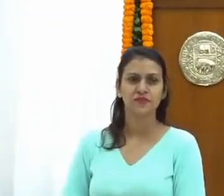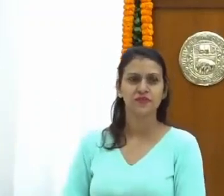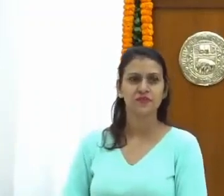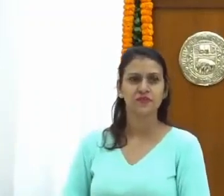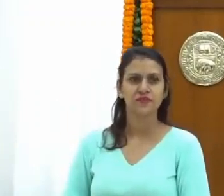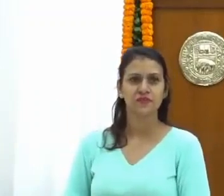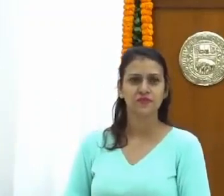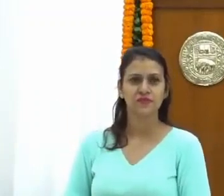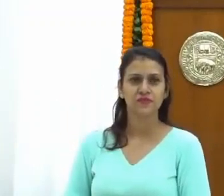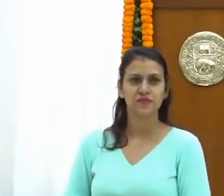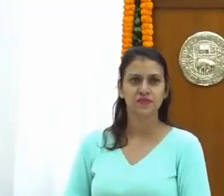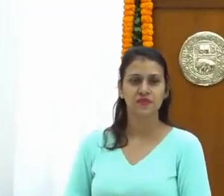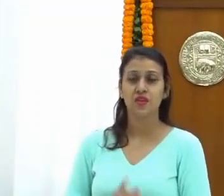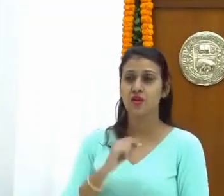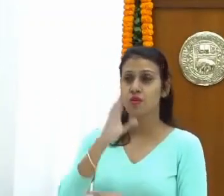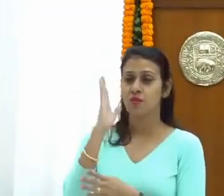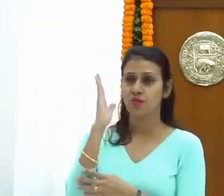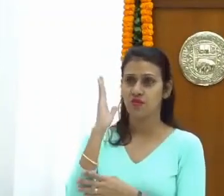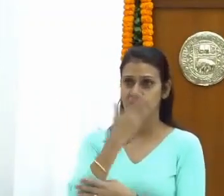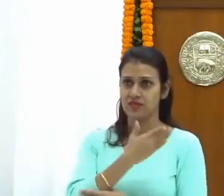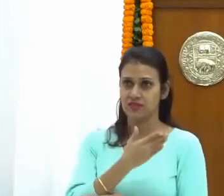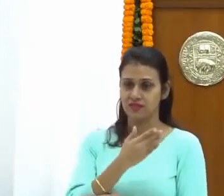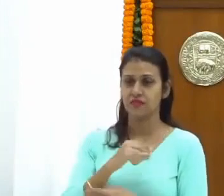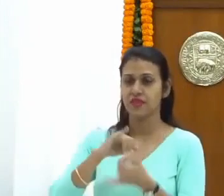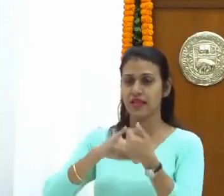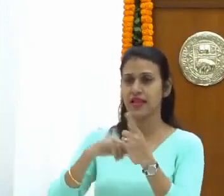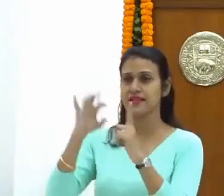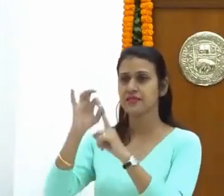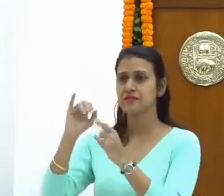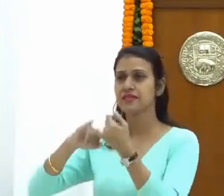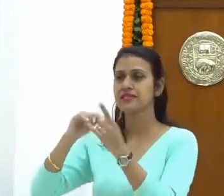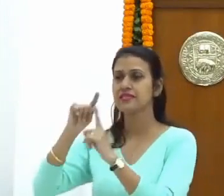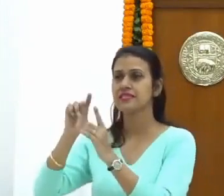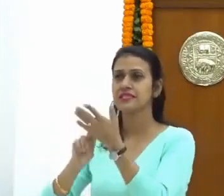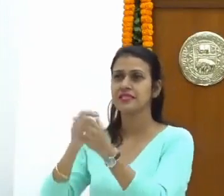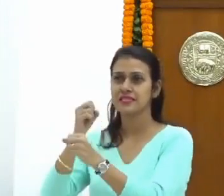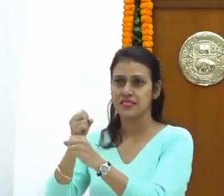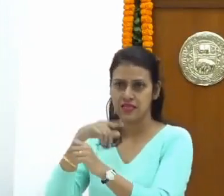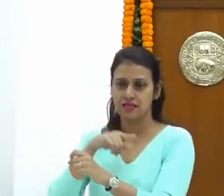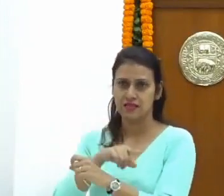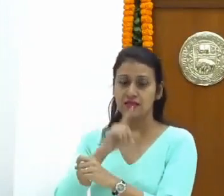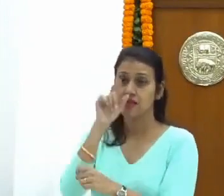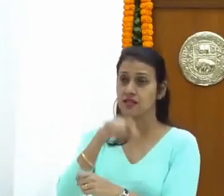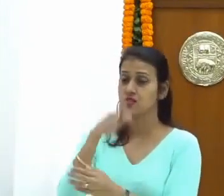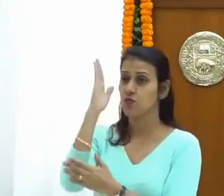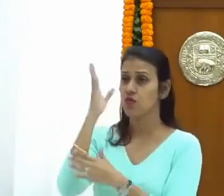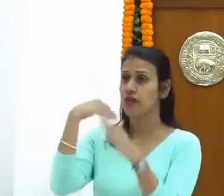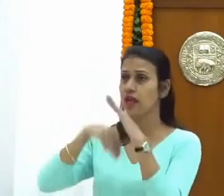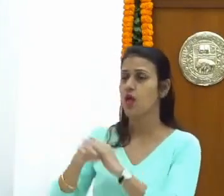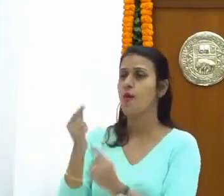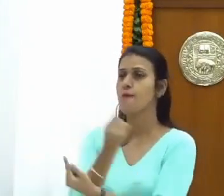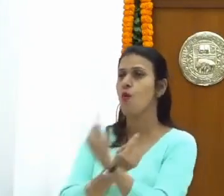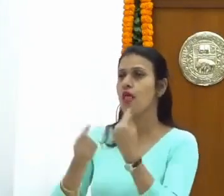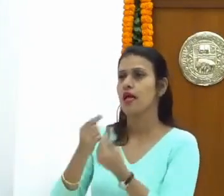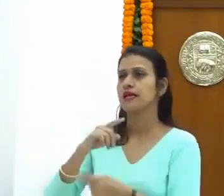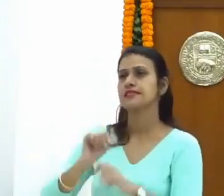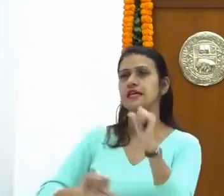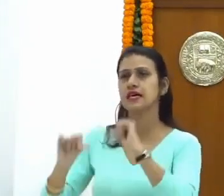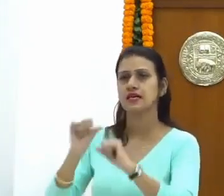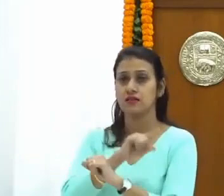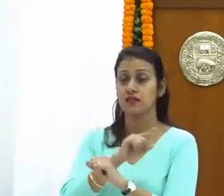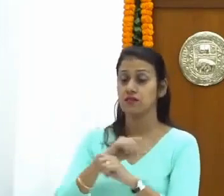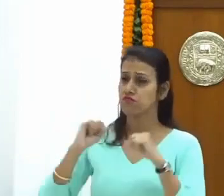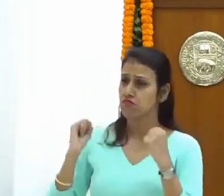although Professor Professor S.P. Singh is the professor of political science, he has the